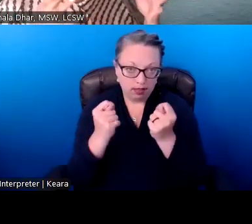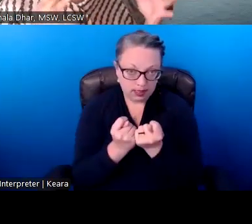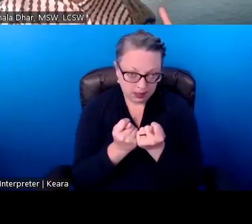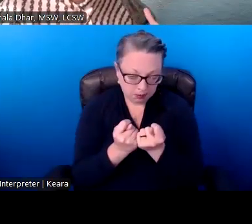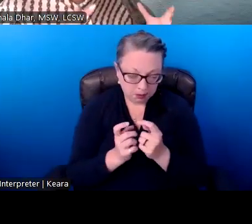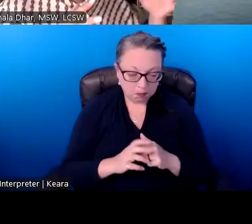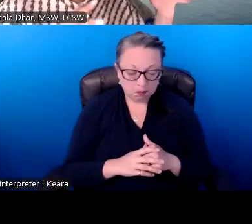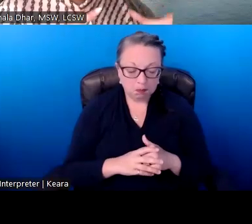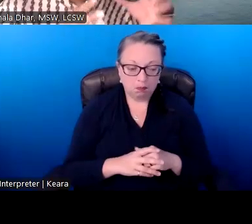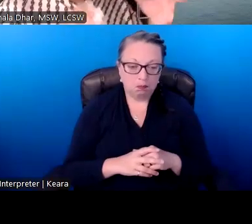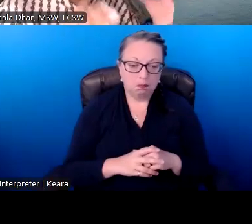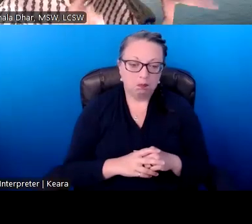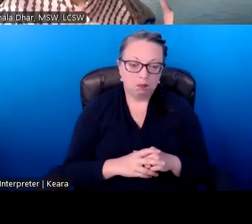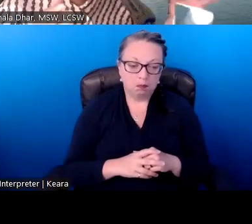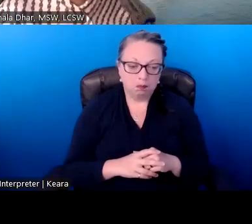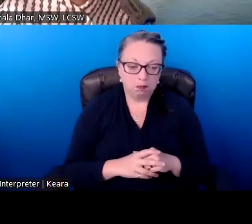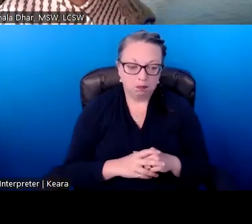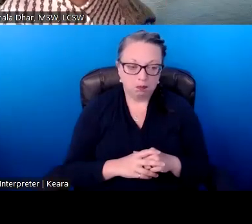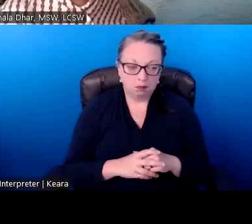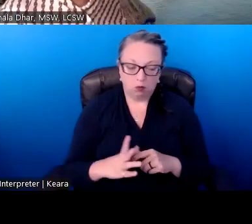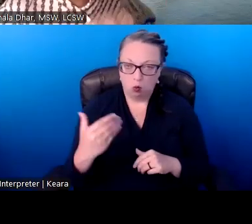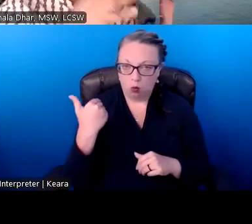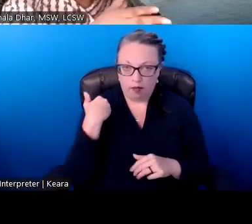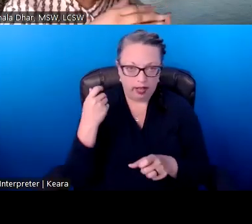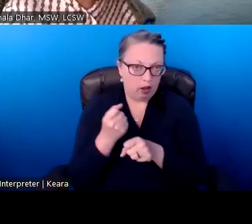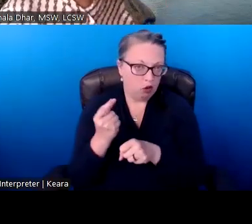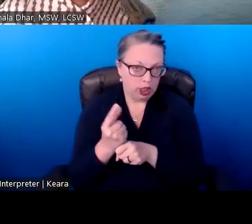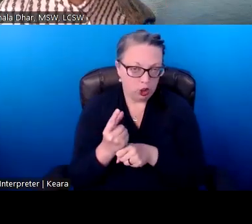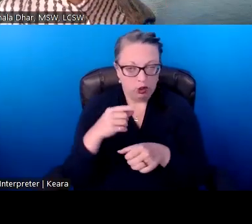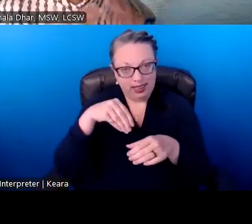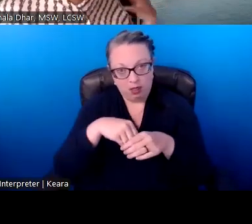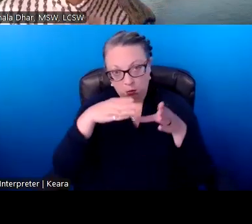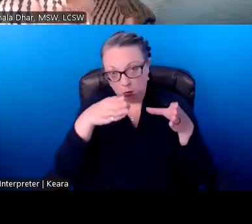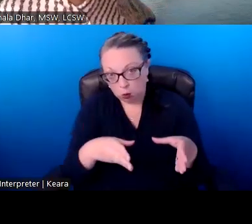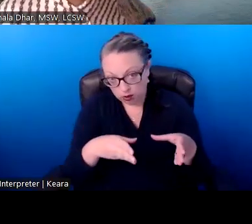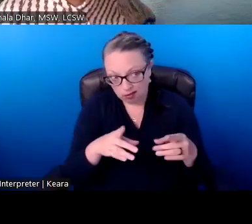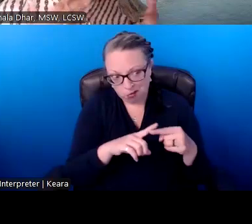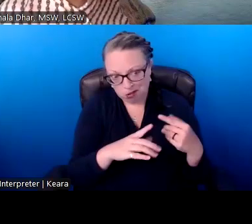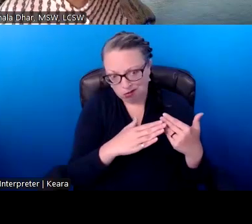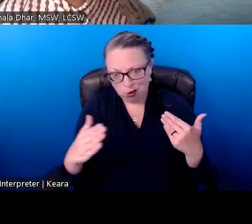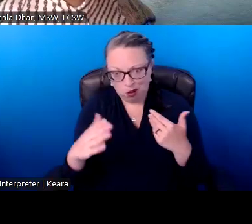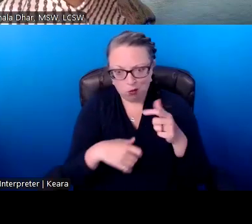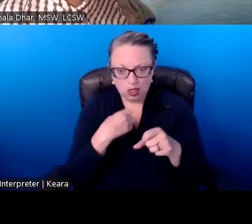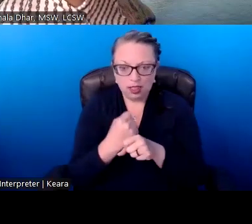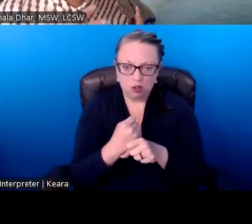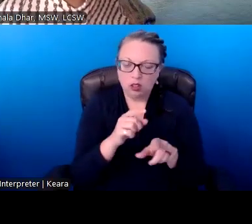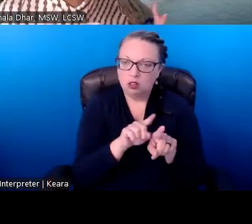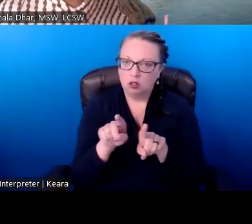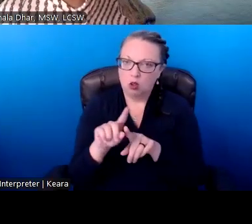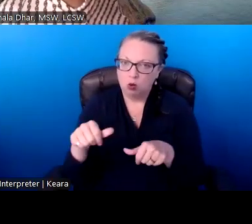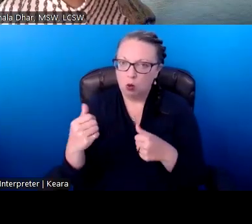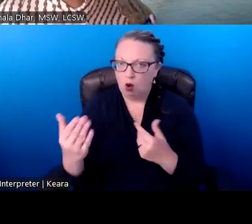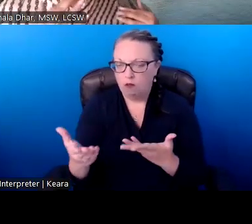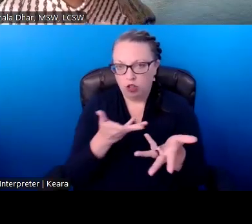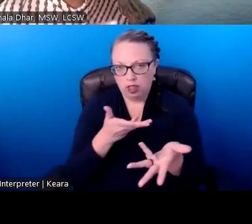is, we hold it every year in person, but throughout the year, it's also offered in